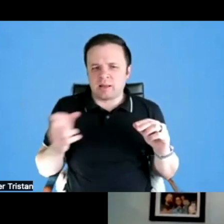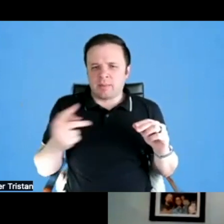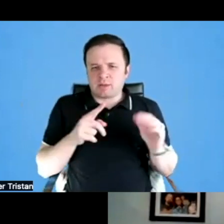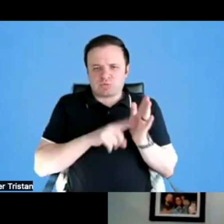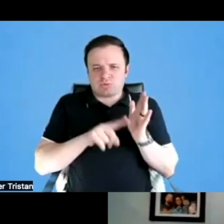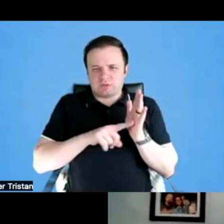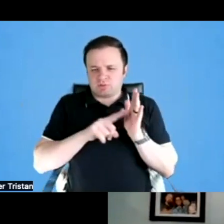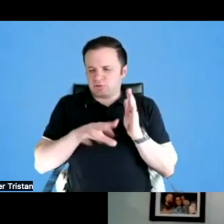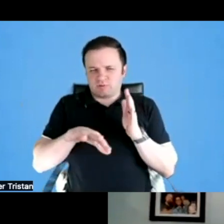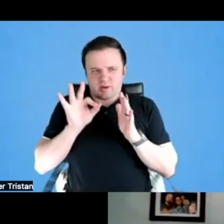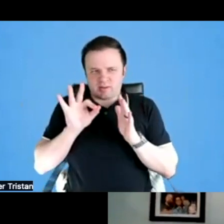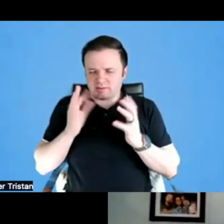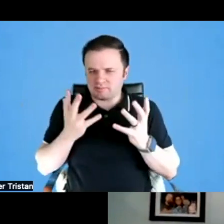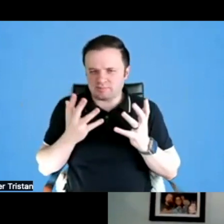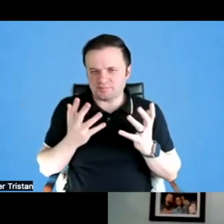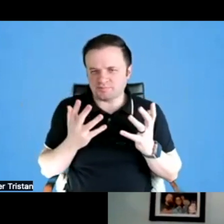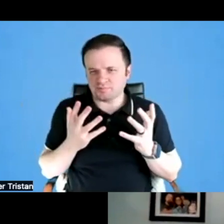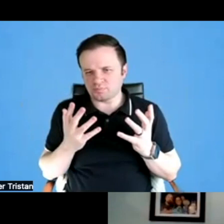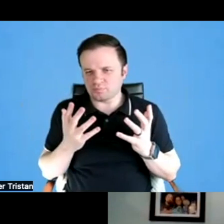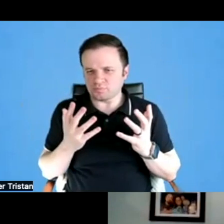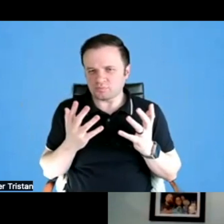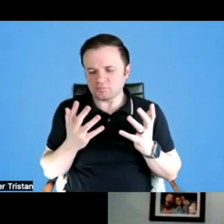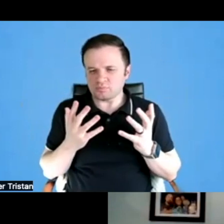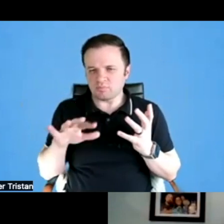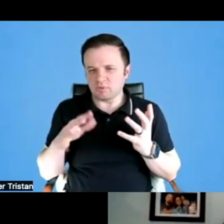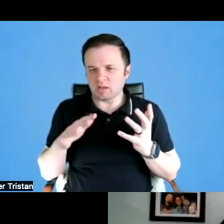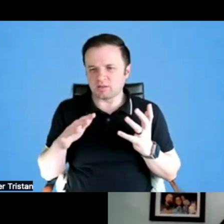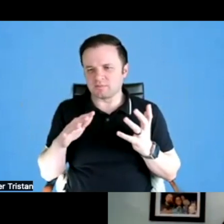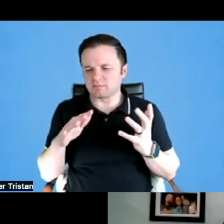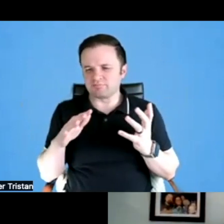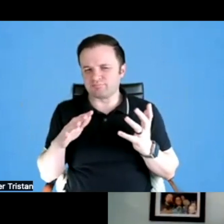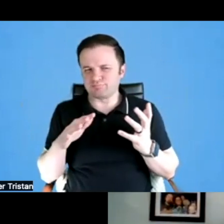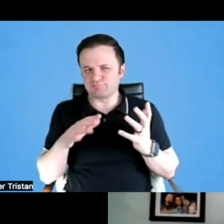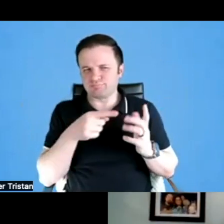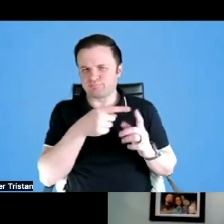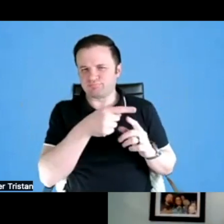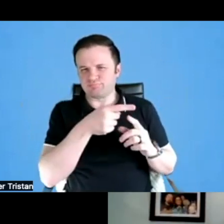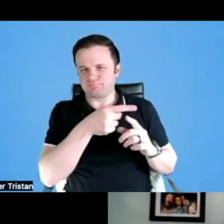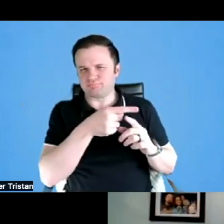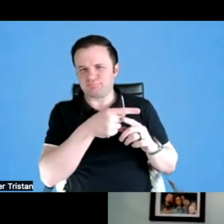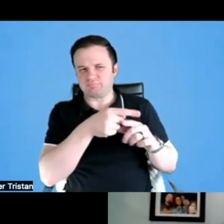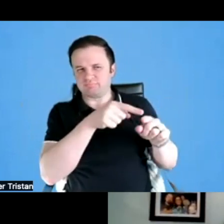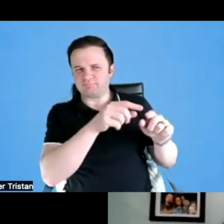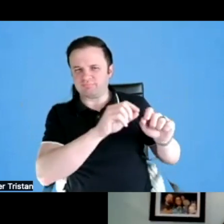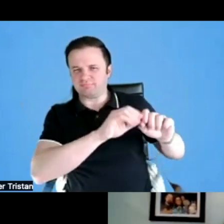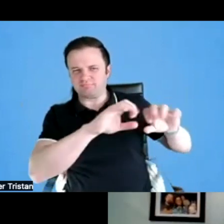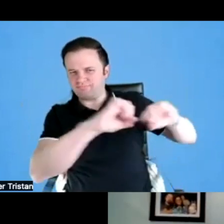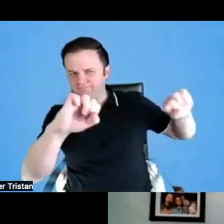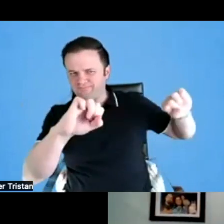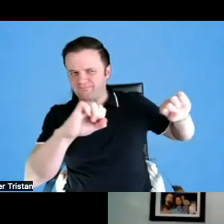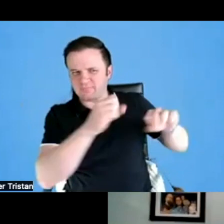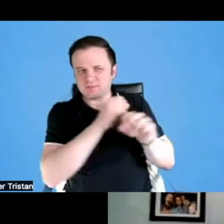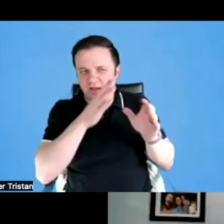and just to sort of call out as loudly as I can what survivors said to